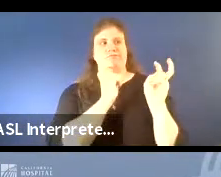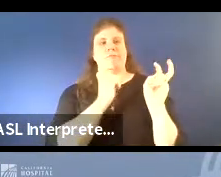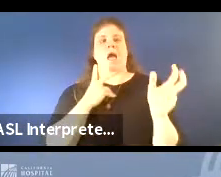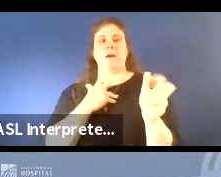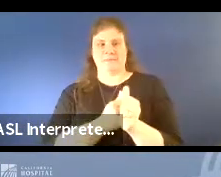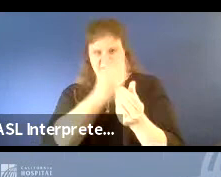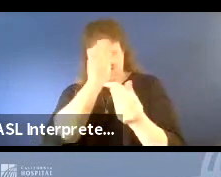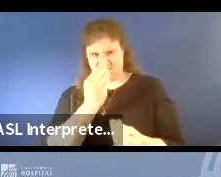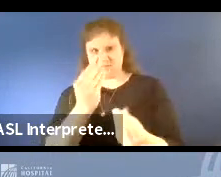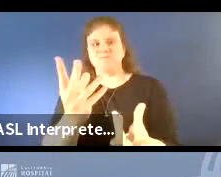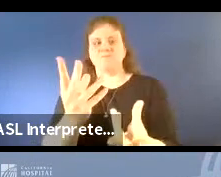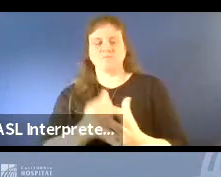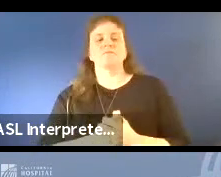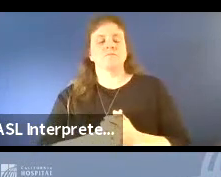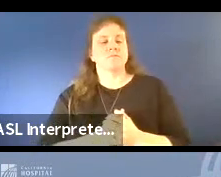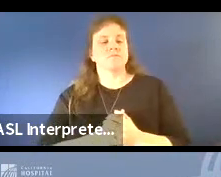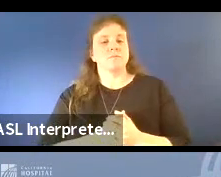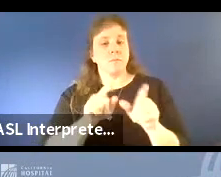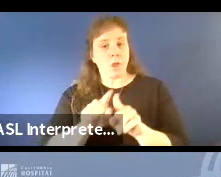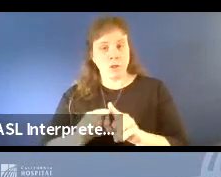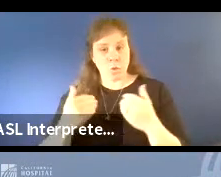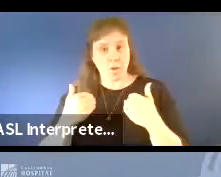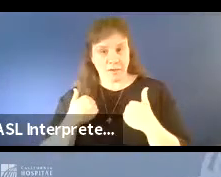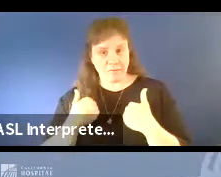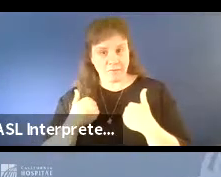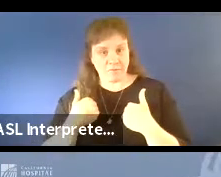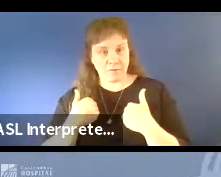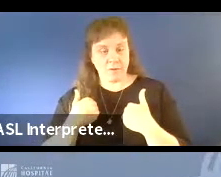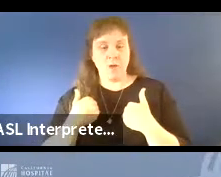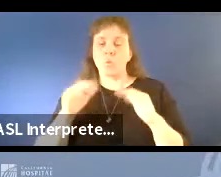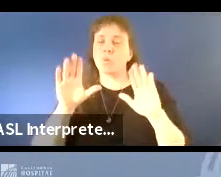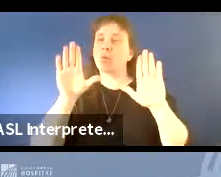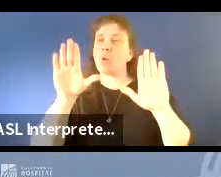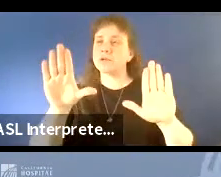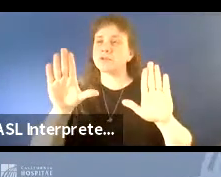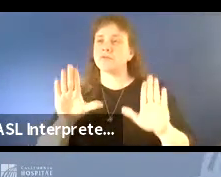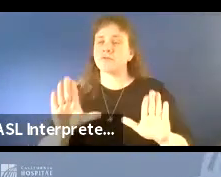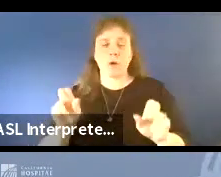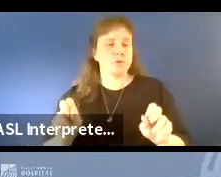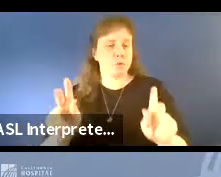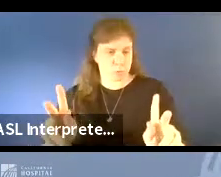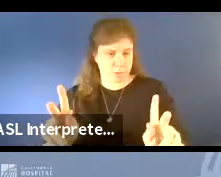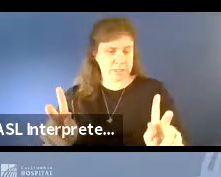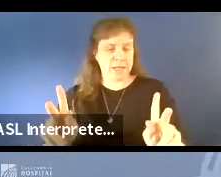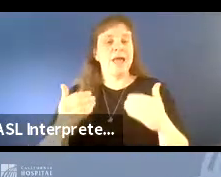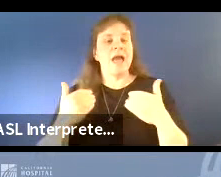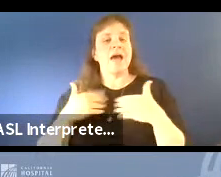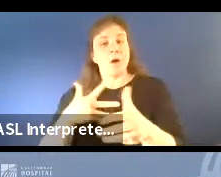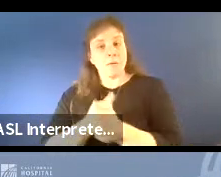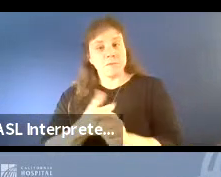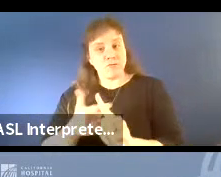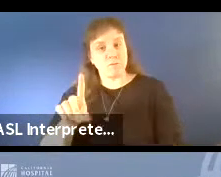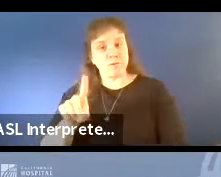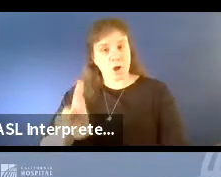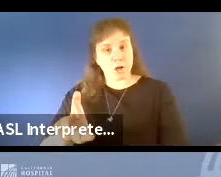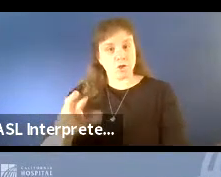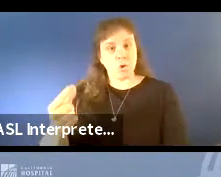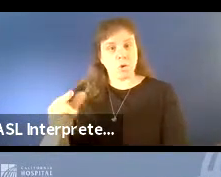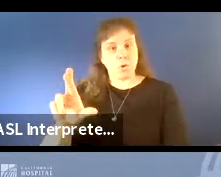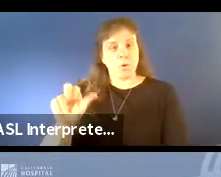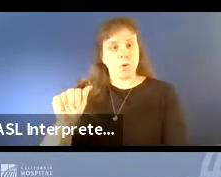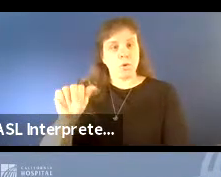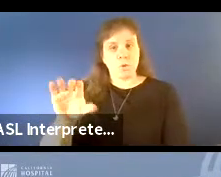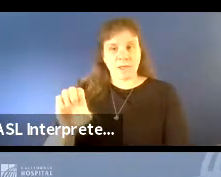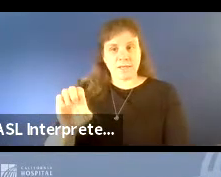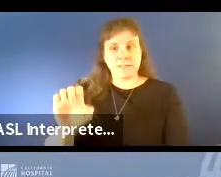And we have the extraordinary fortune of getting an update from Dr. Grace Lee, who is a member